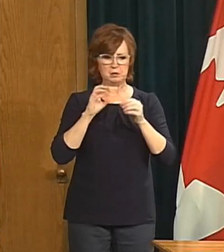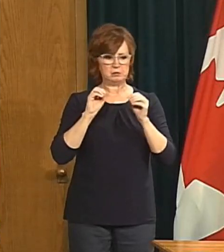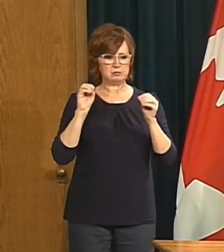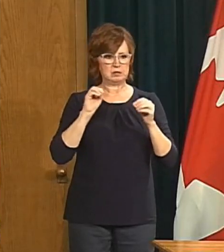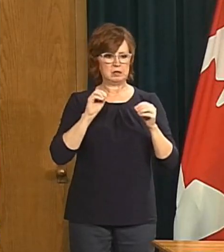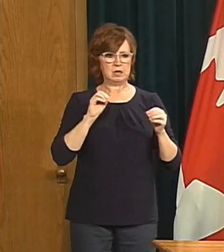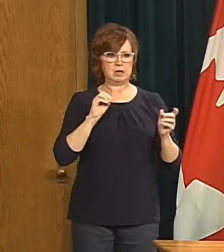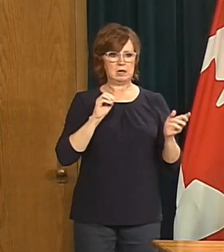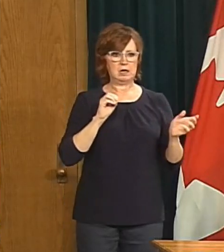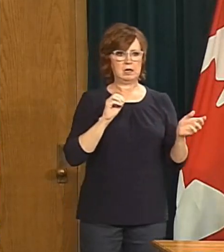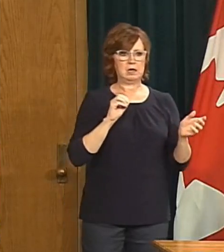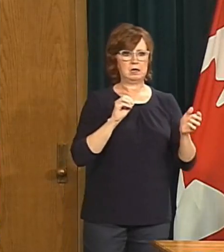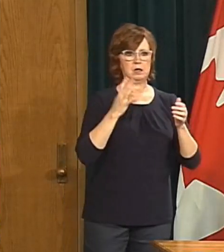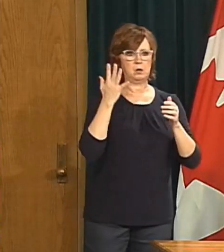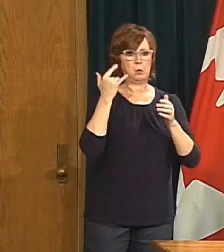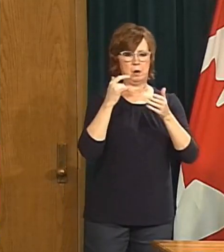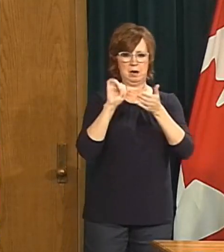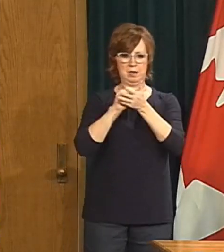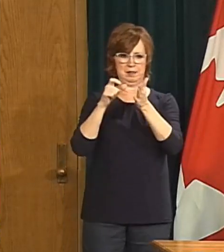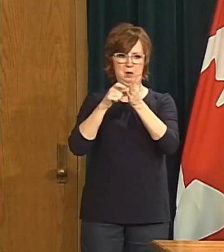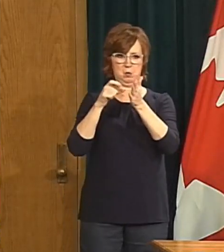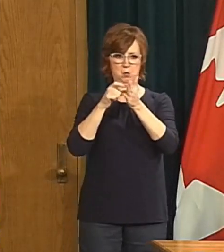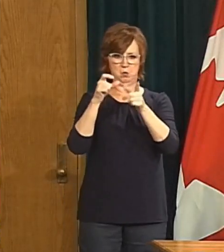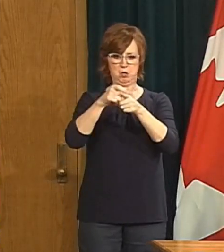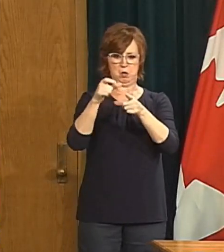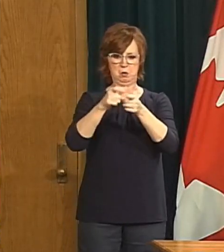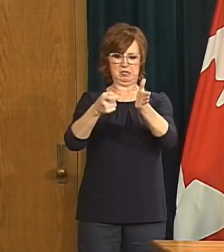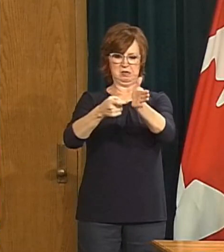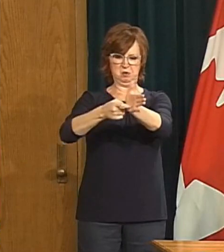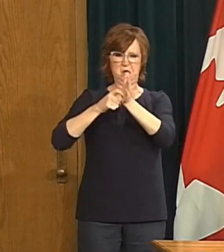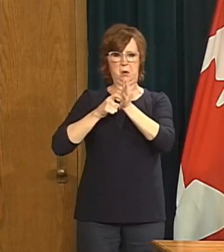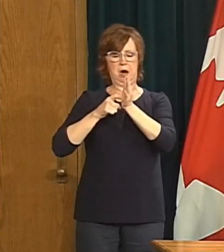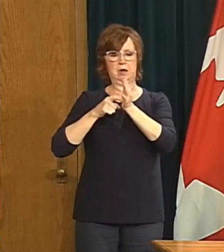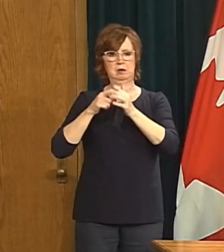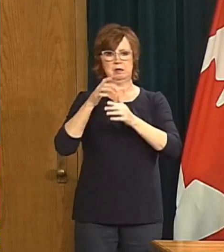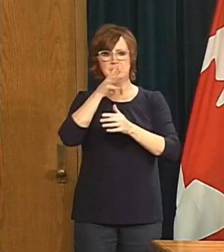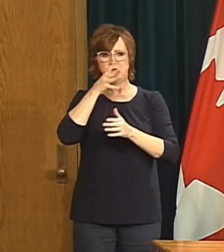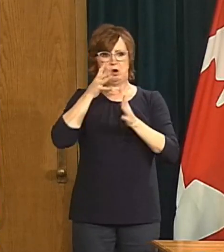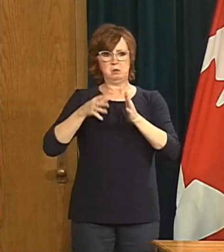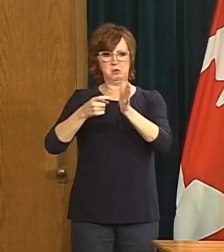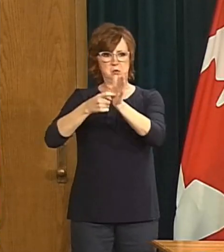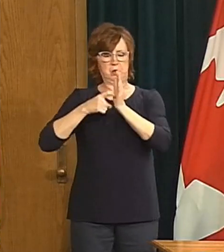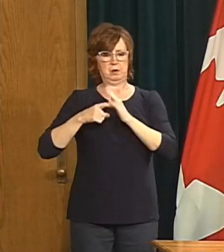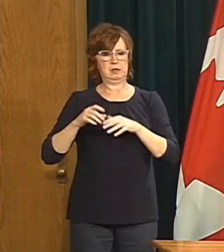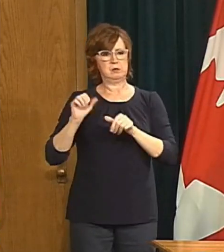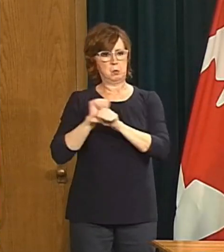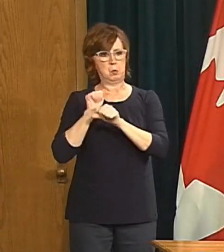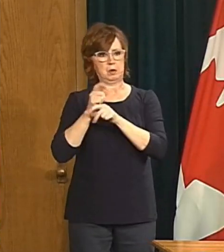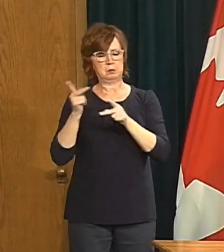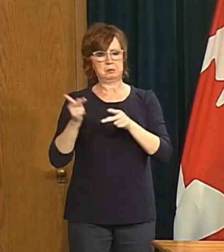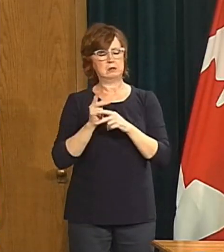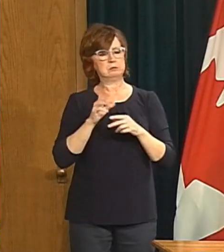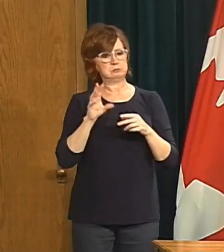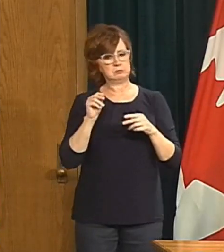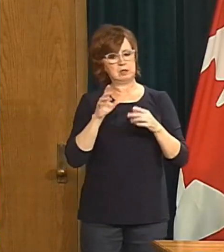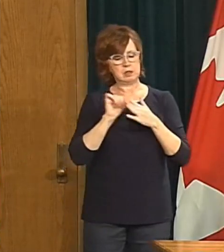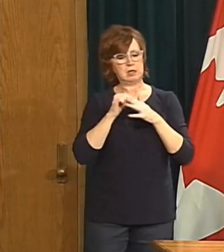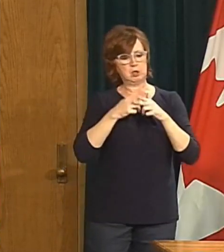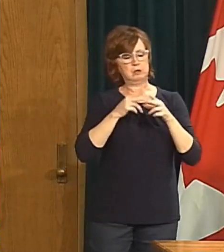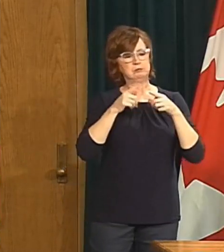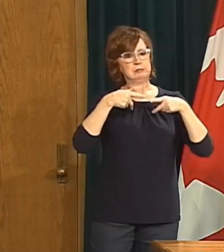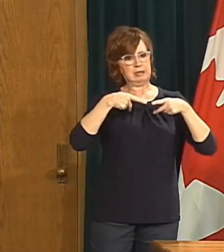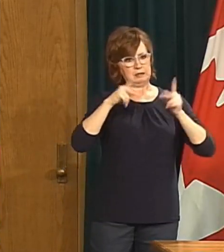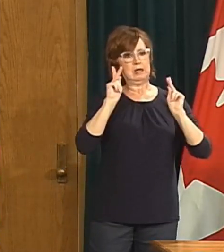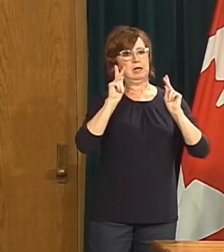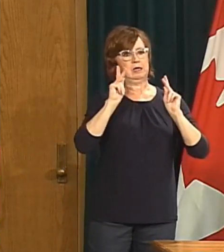I'm not sure exactly why the word essential workplace was chosen. It wasn't, this is an allowable business, but I would also say that